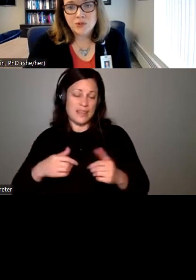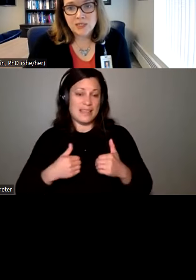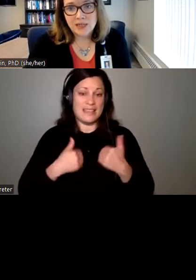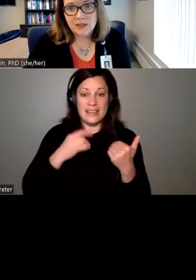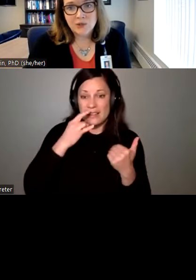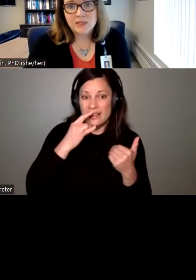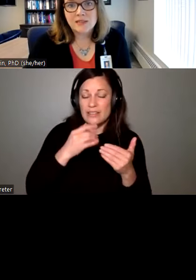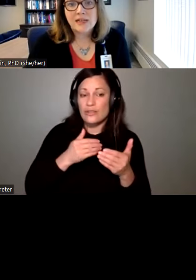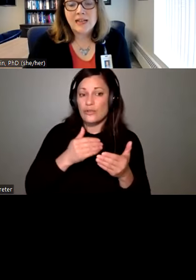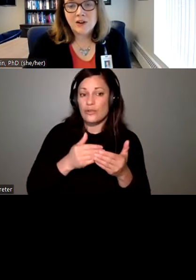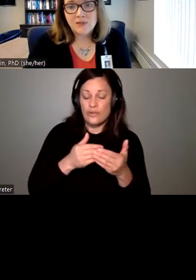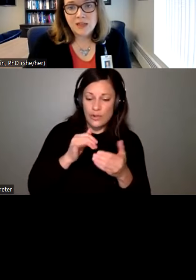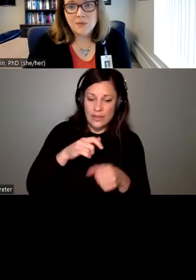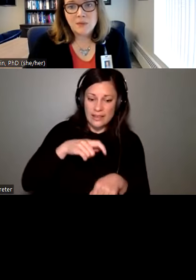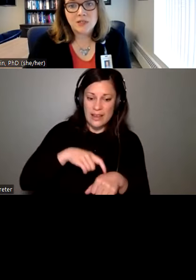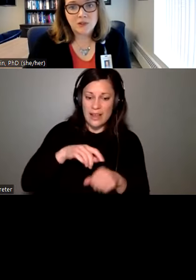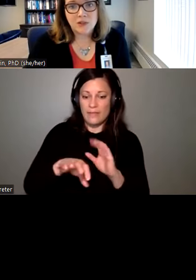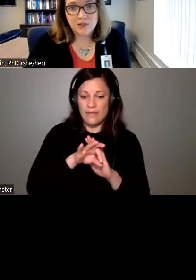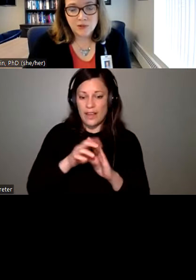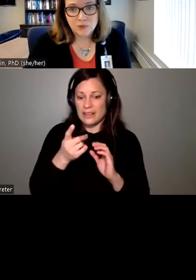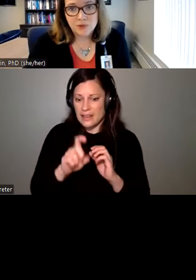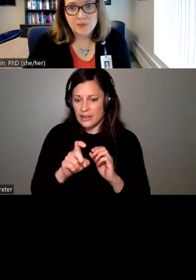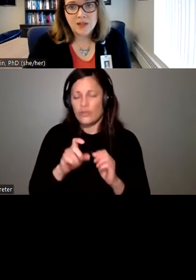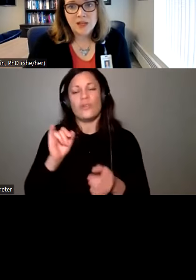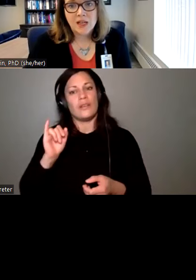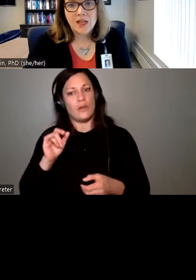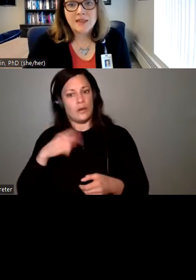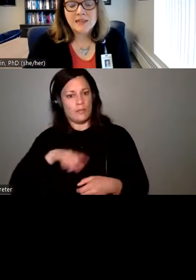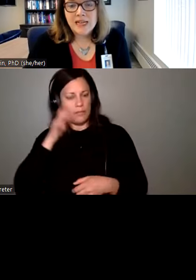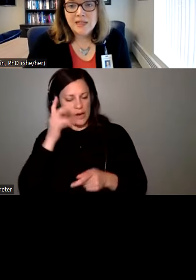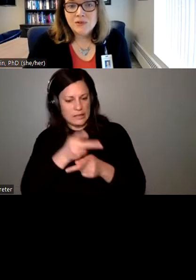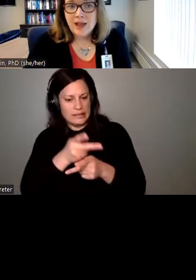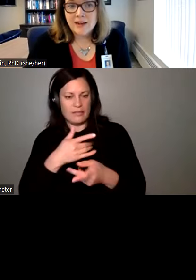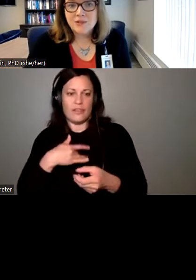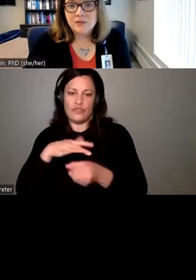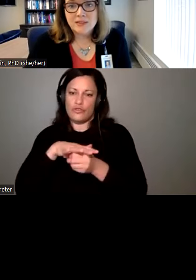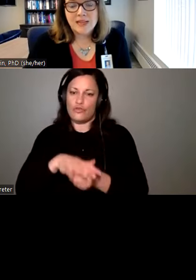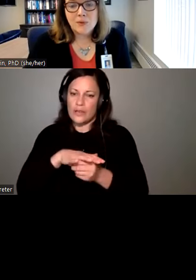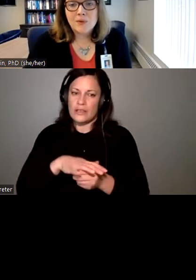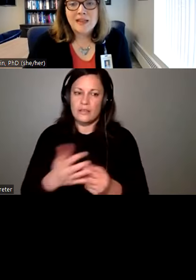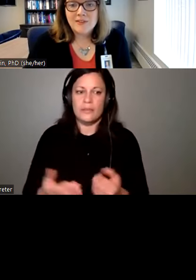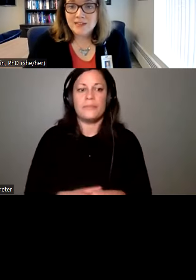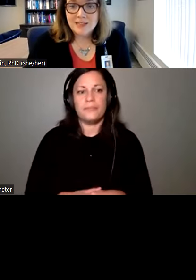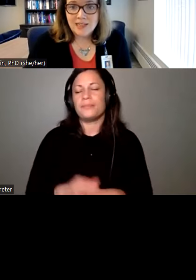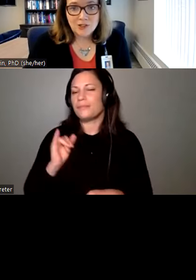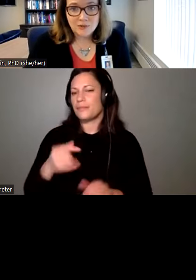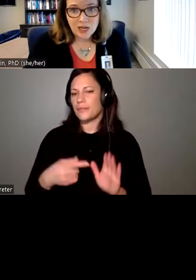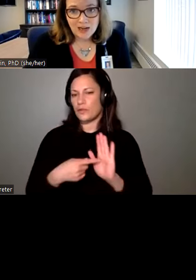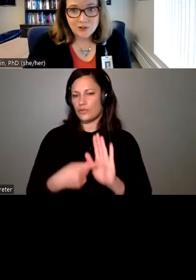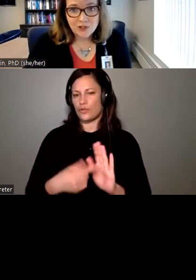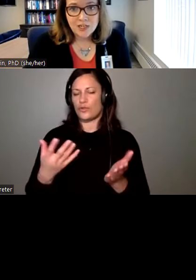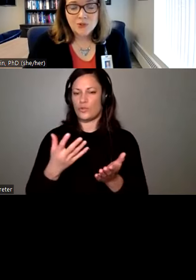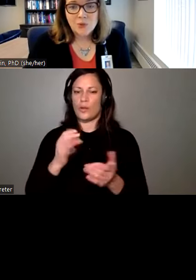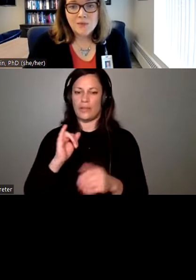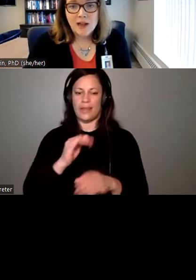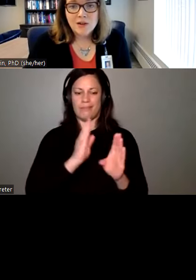of closer to diagnosis, caregiving can be particularly stressful. This likely reflects sort of the state, what we think of as the stages of